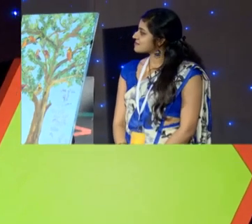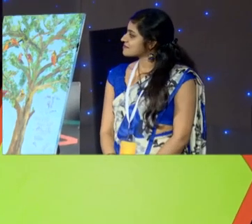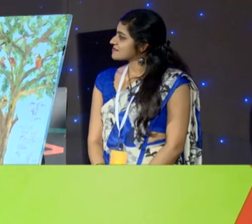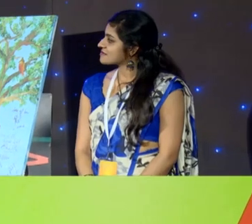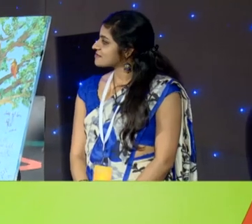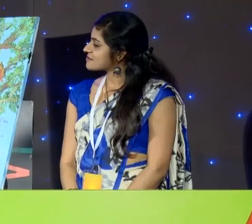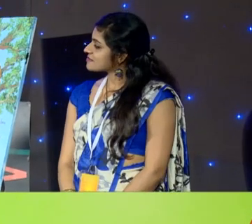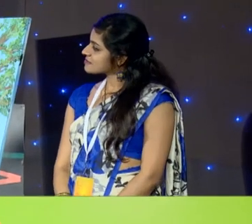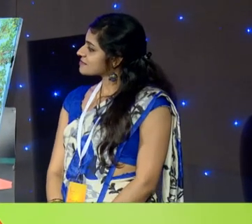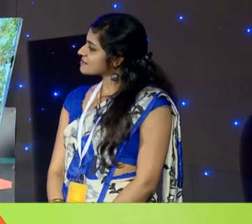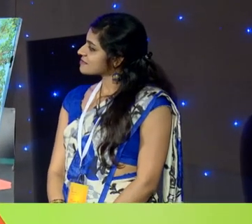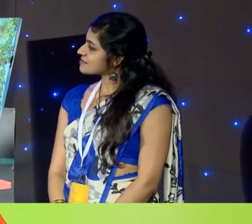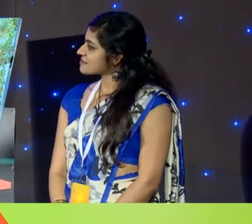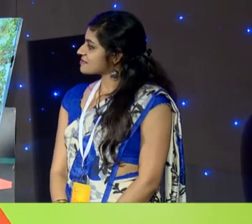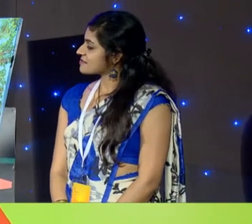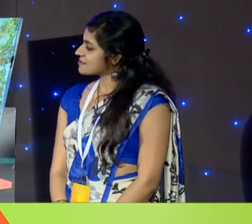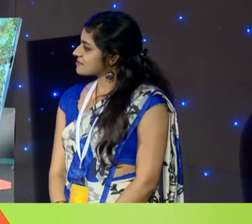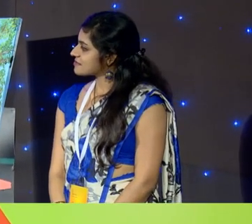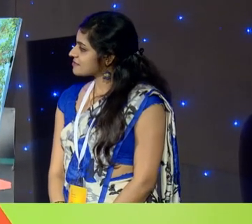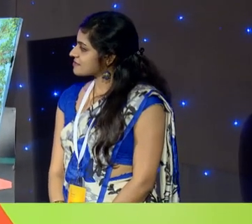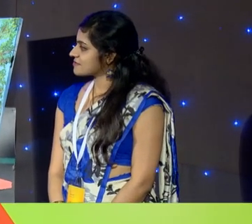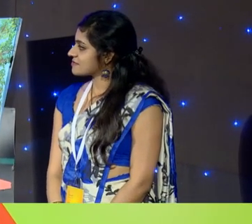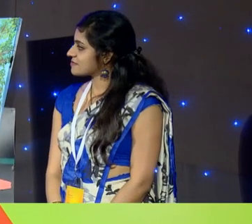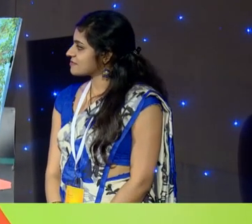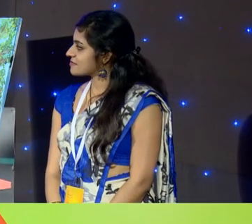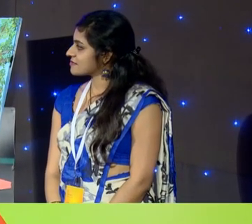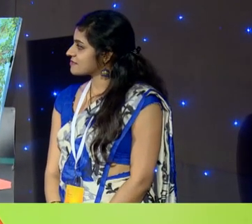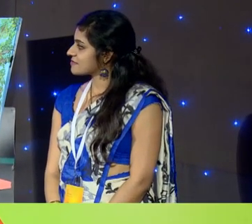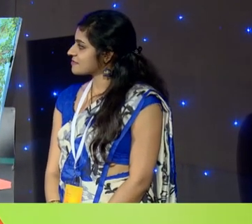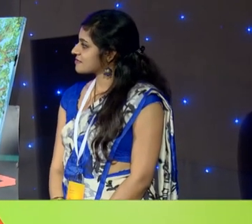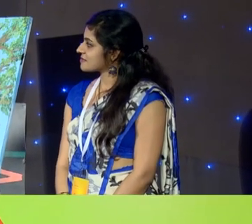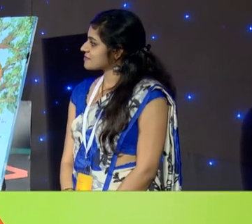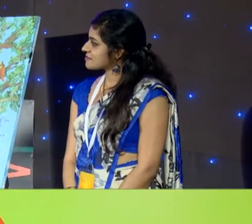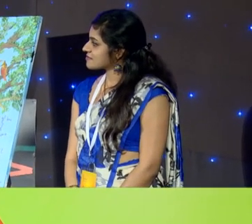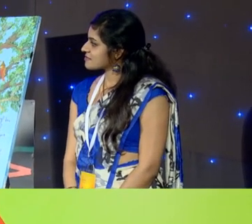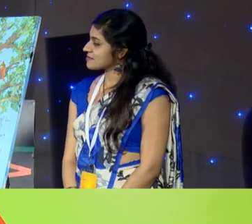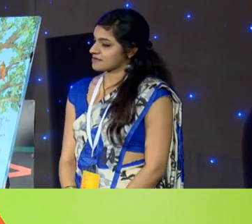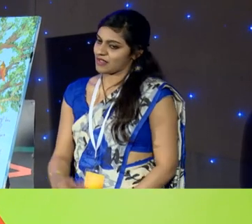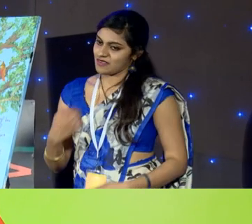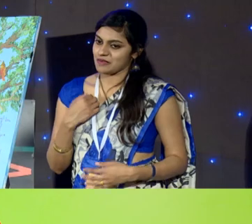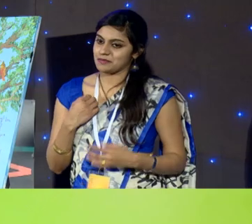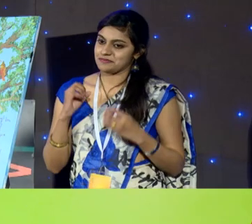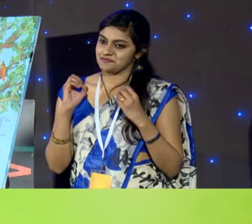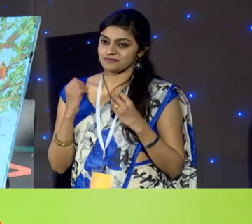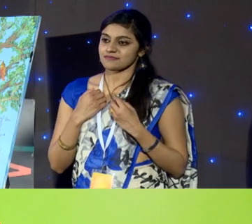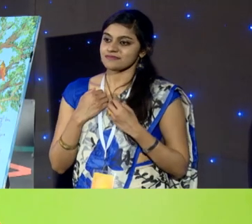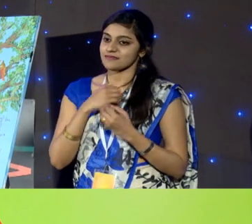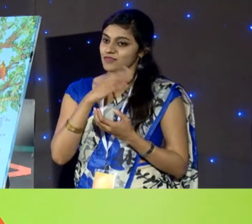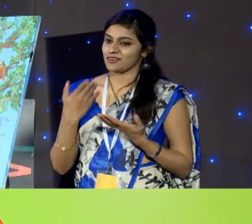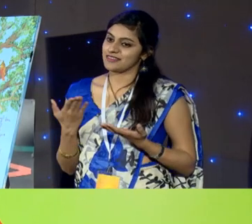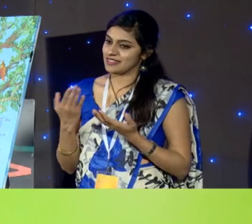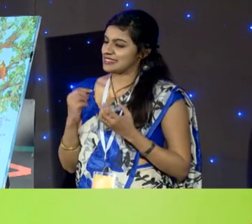I would like to start with my salutations to Feroz. If you look at